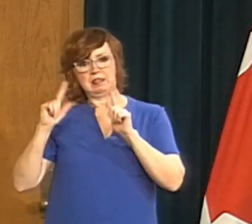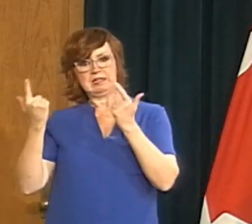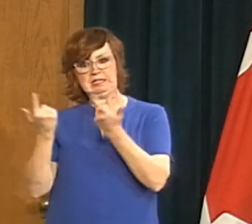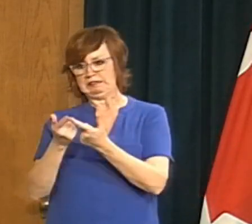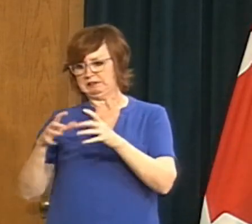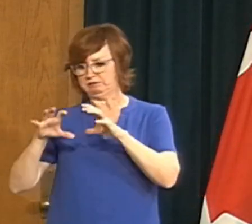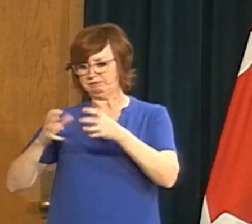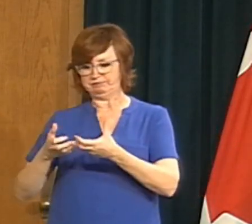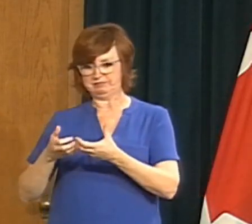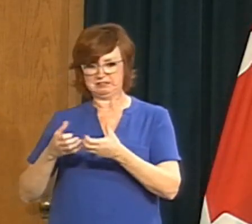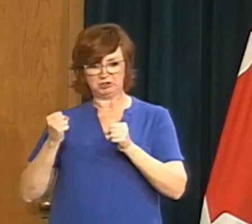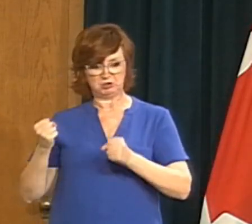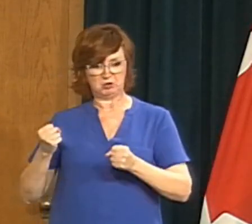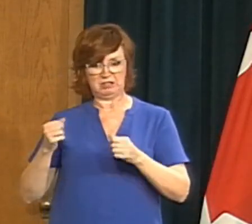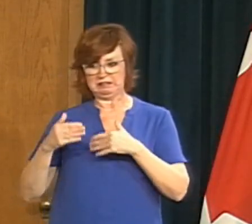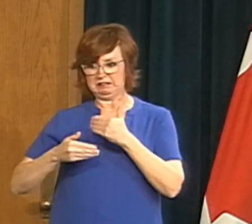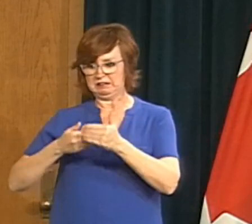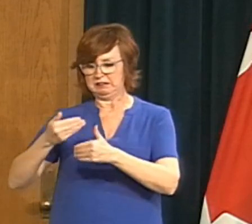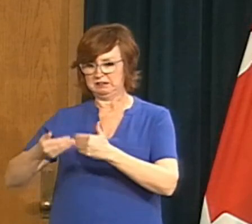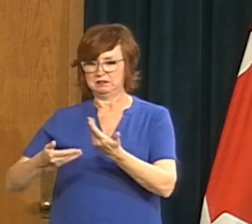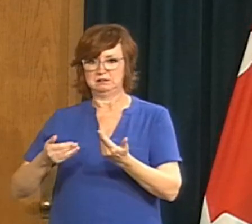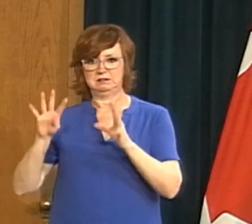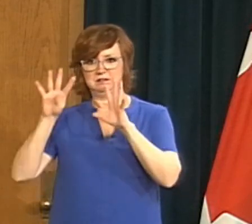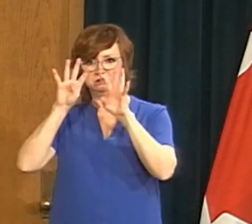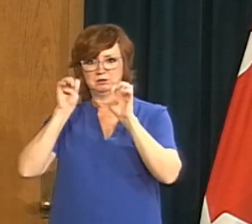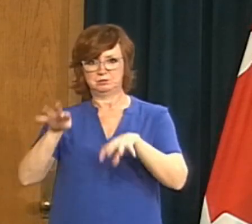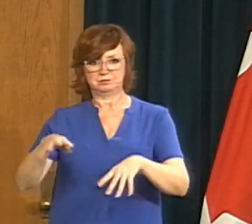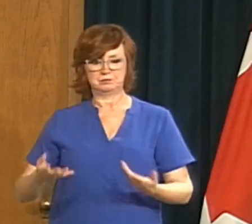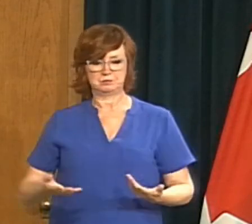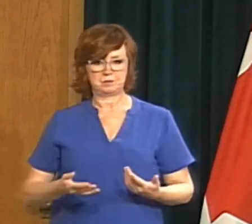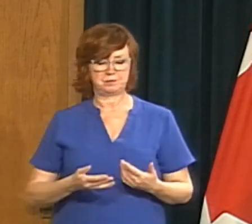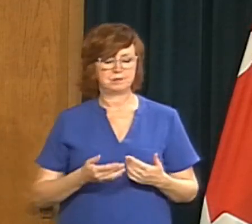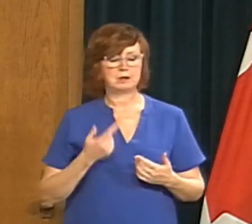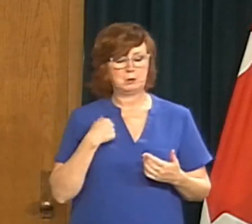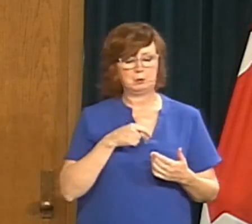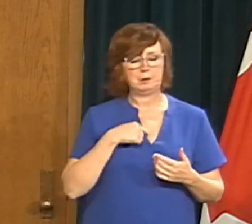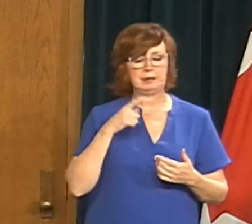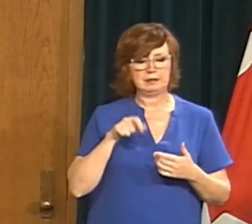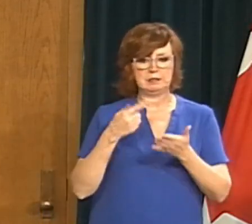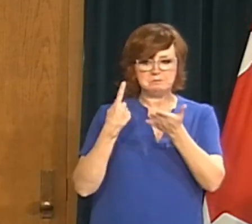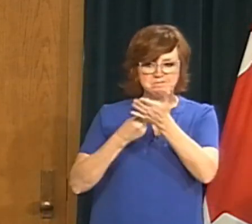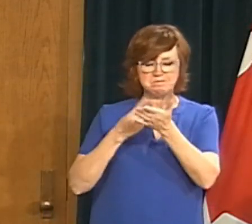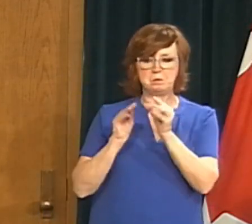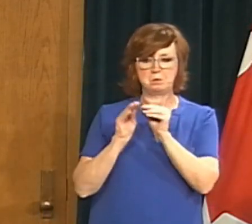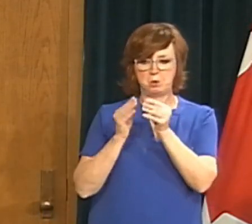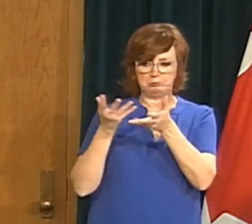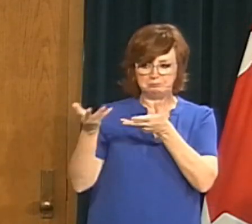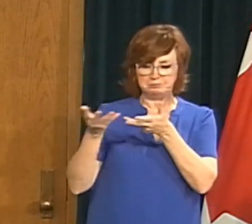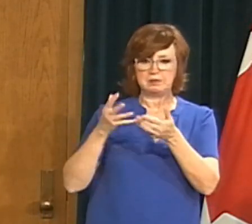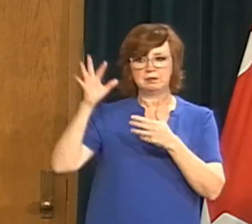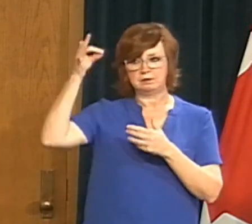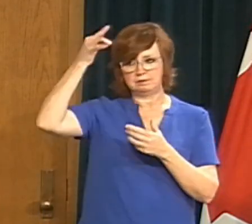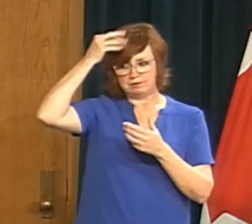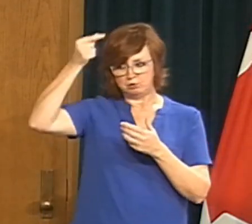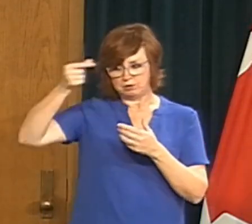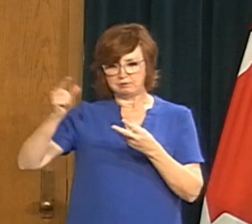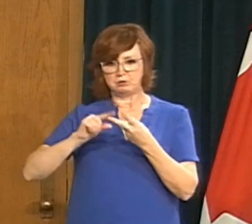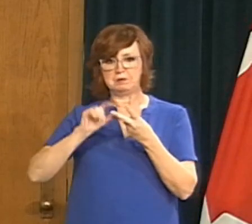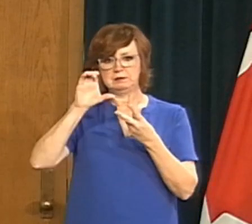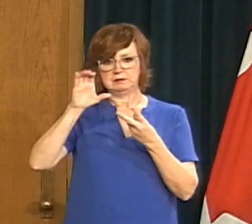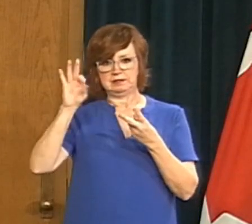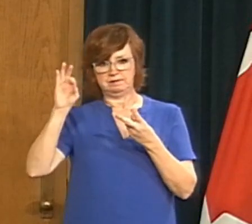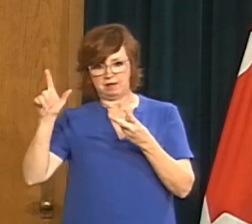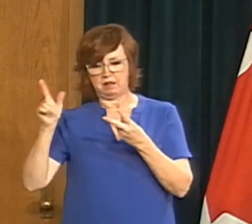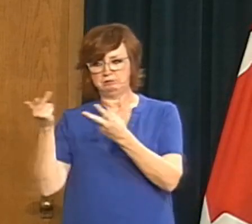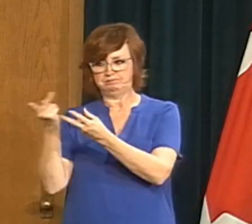teams as well, as we will be talking with the federal government. I understand that there is some communication that will be happening between the CFL